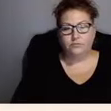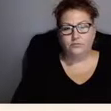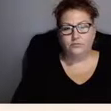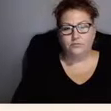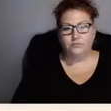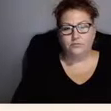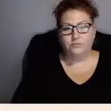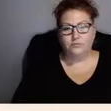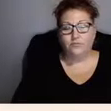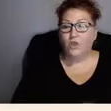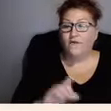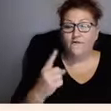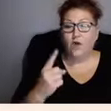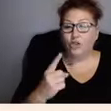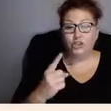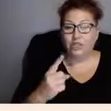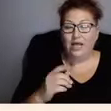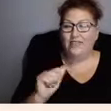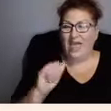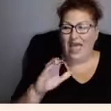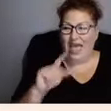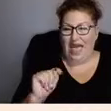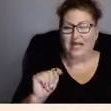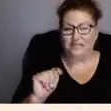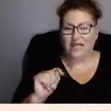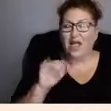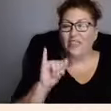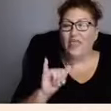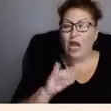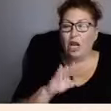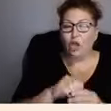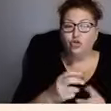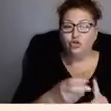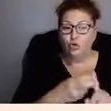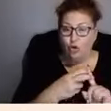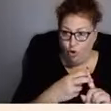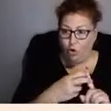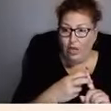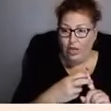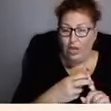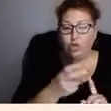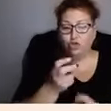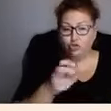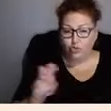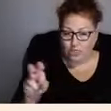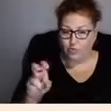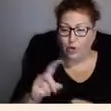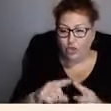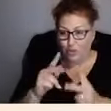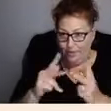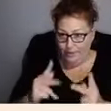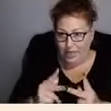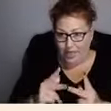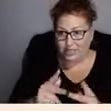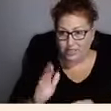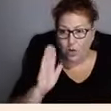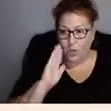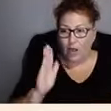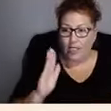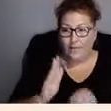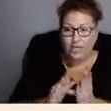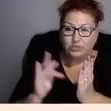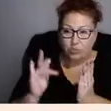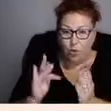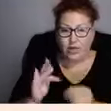First, traffickers act. This includes recruiting victims, transporting them to the place where they'll be exploited, hiding them